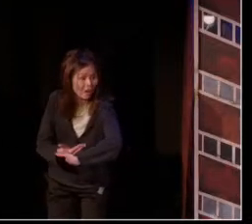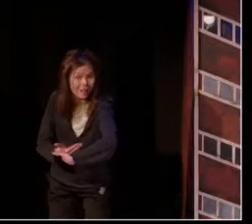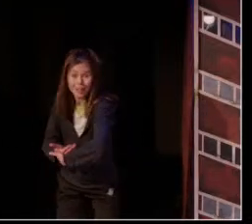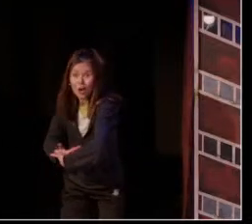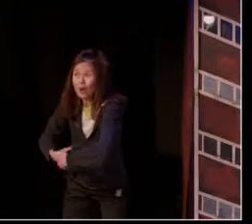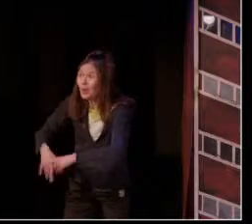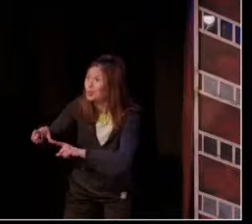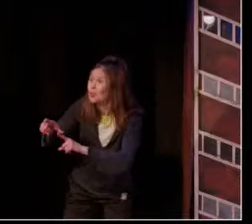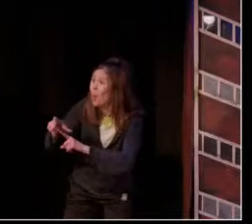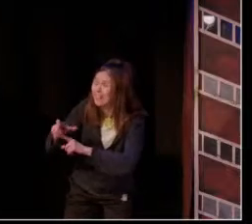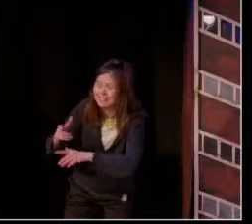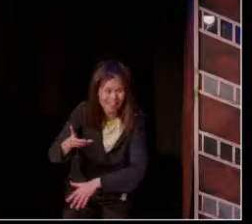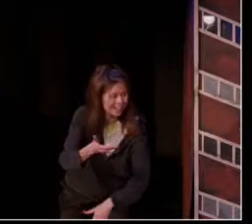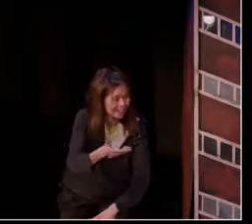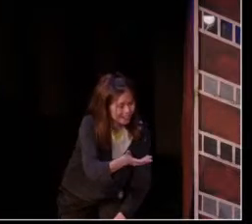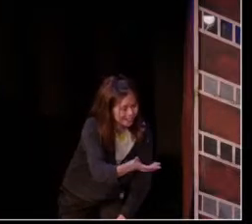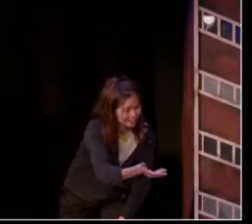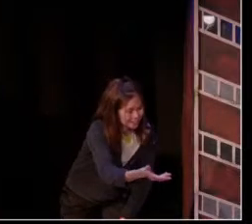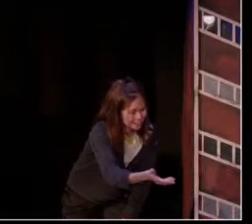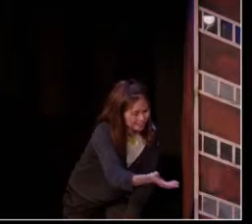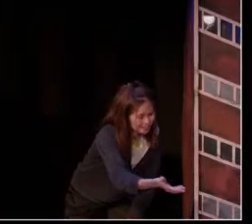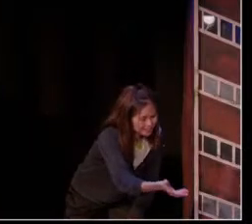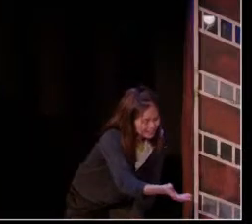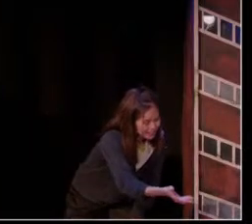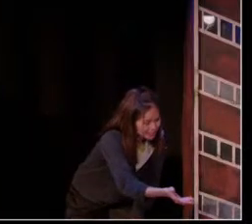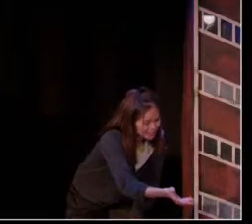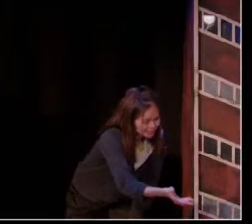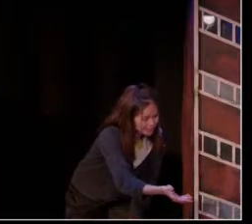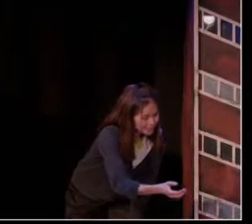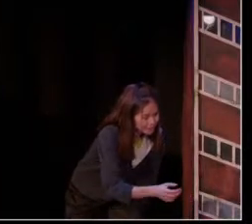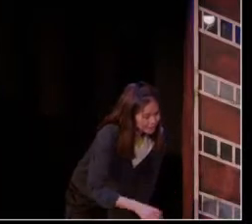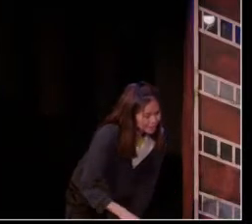daughter. Here she is.